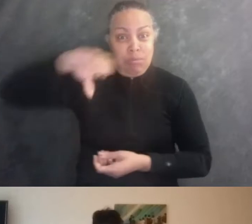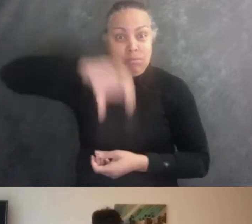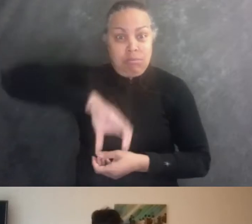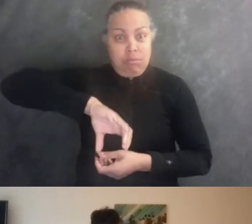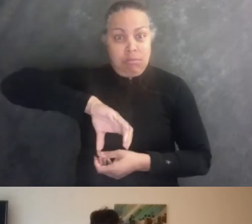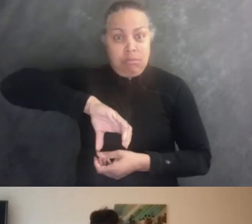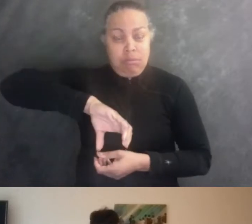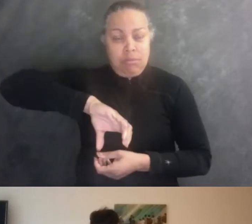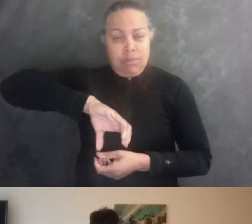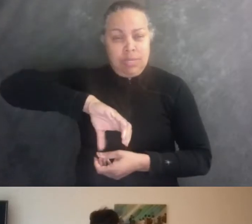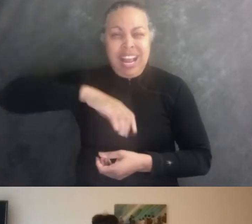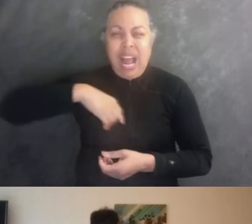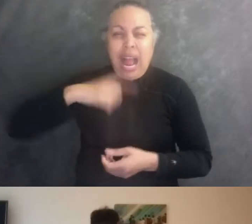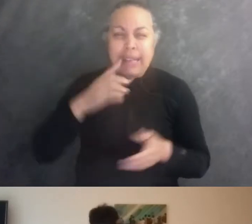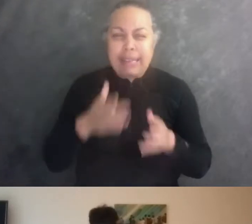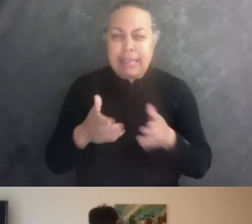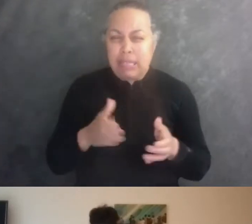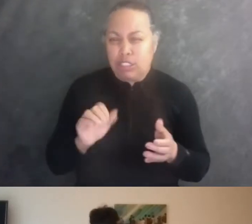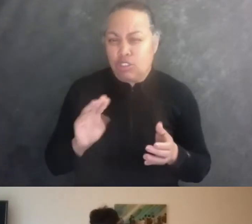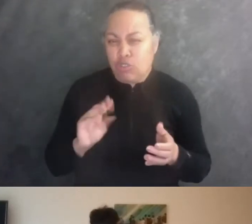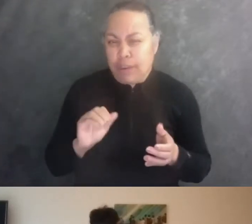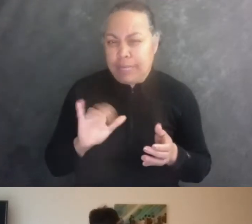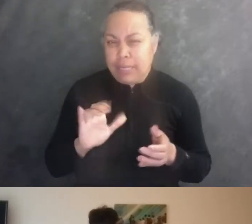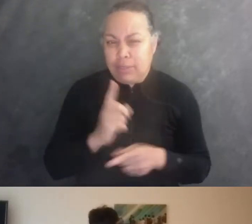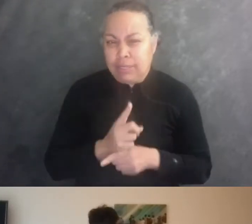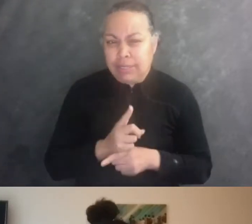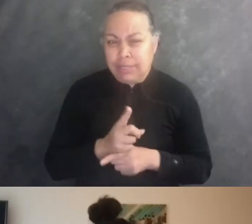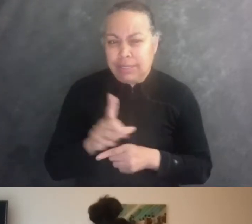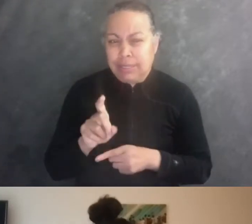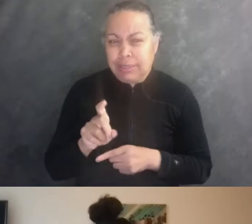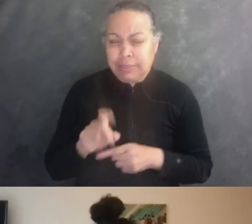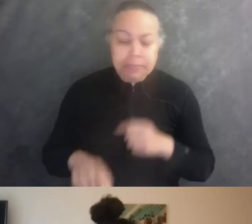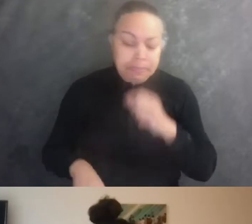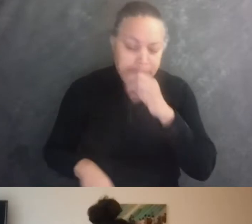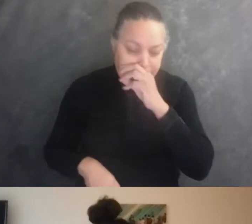which I think is ceramic. Yes. And I guess